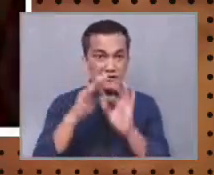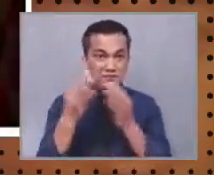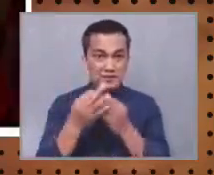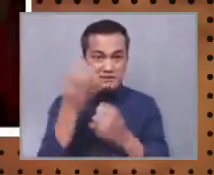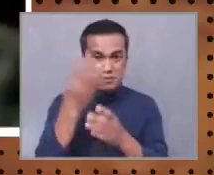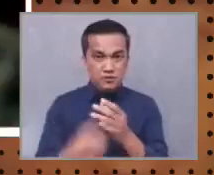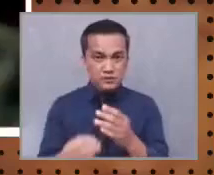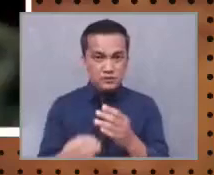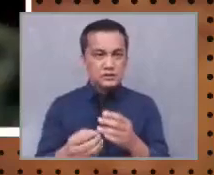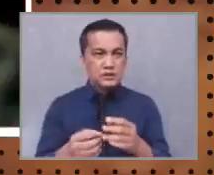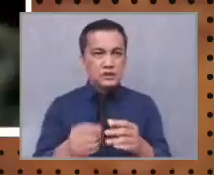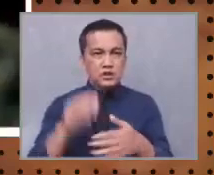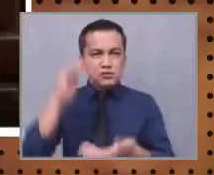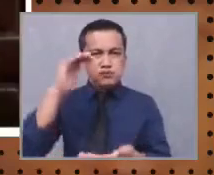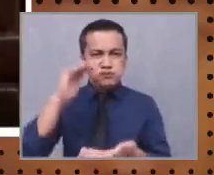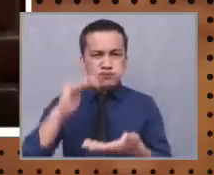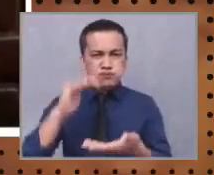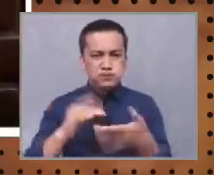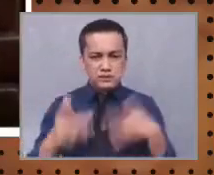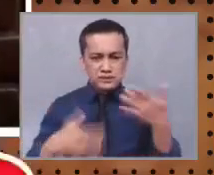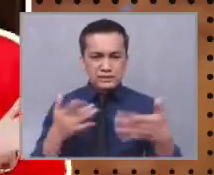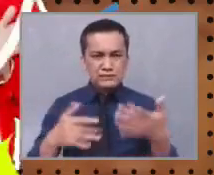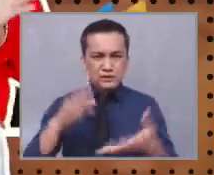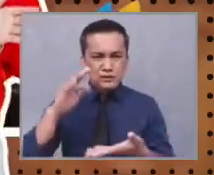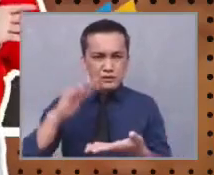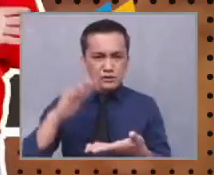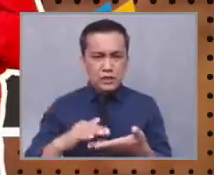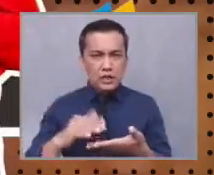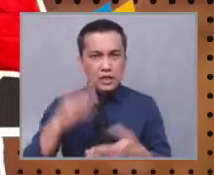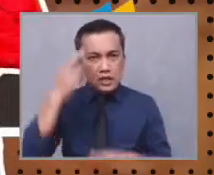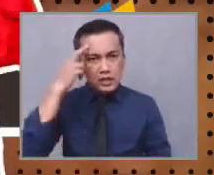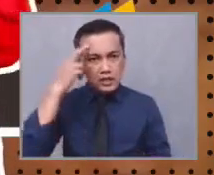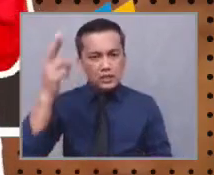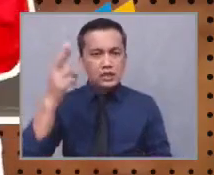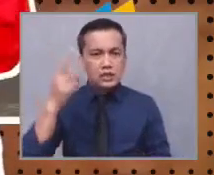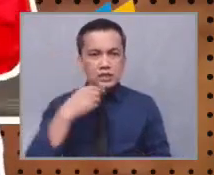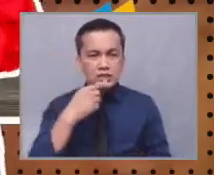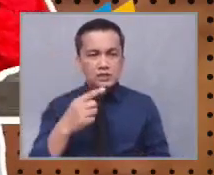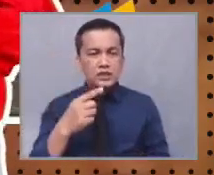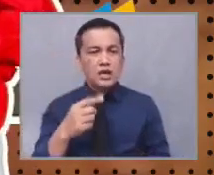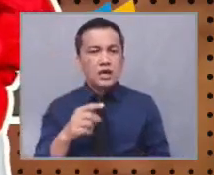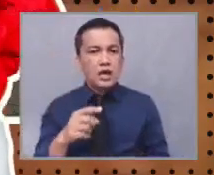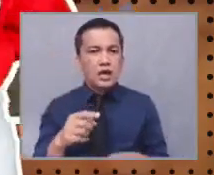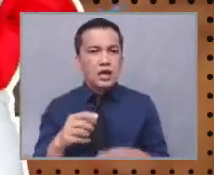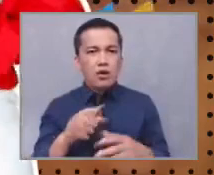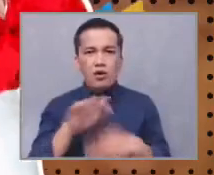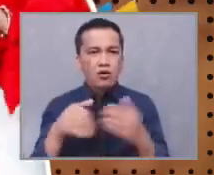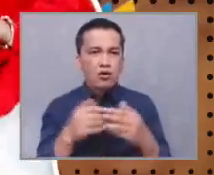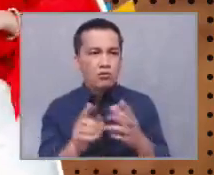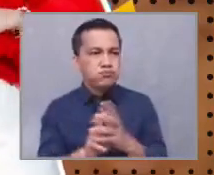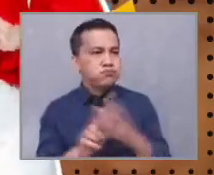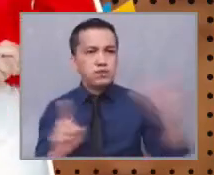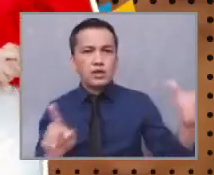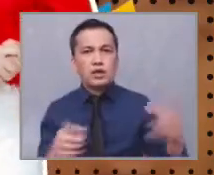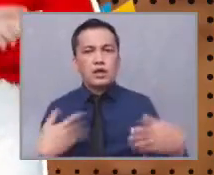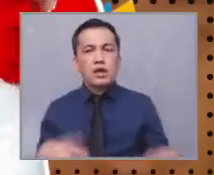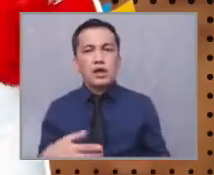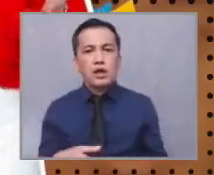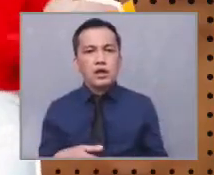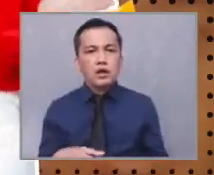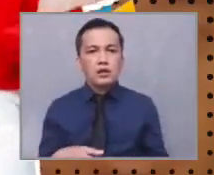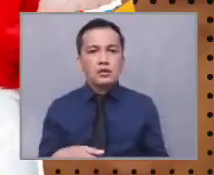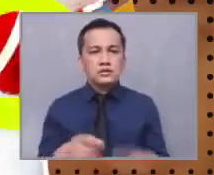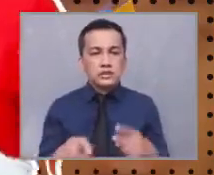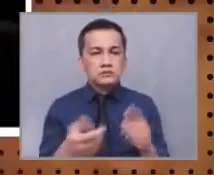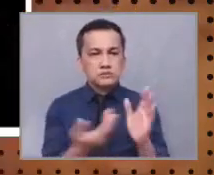when he realized that two con men plan to rob their residence and his adventure will start as he alone must protect